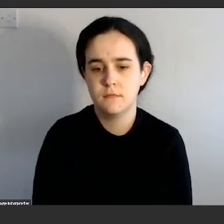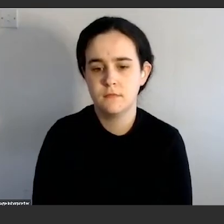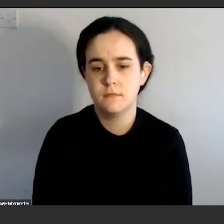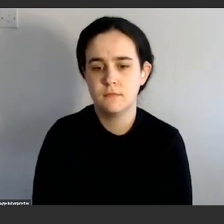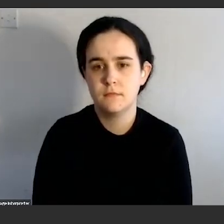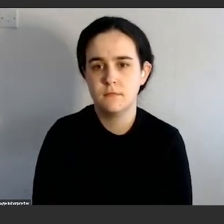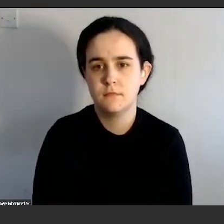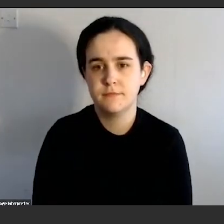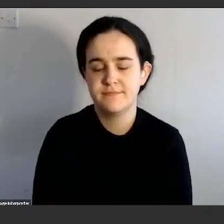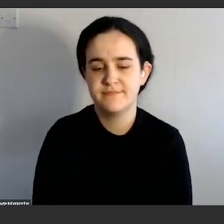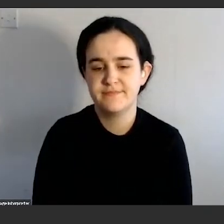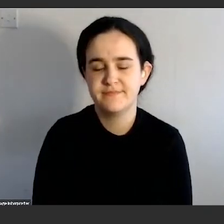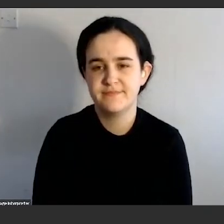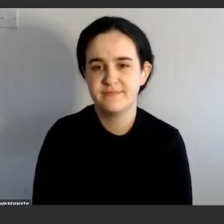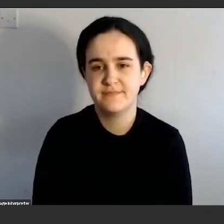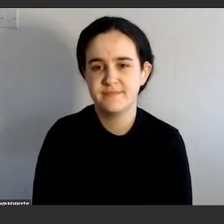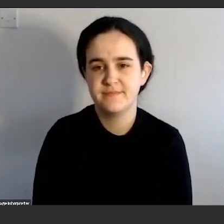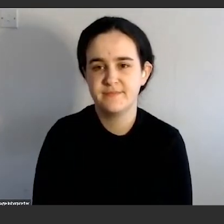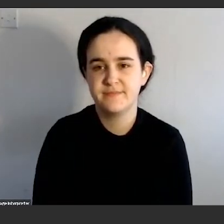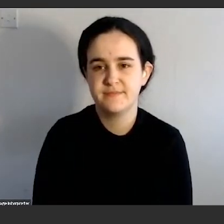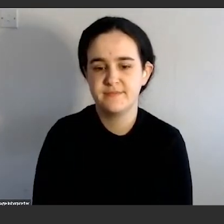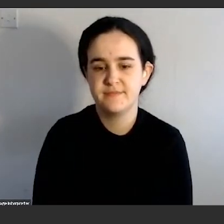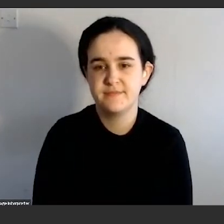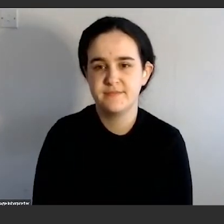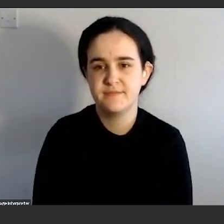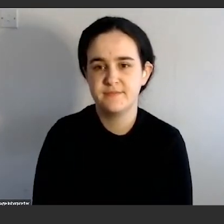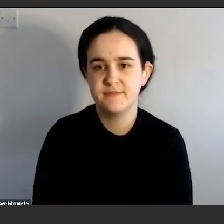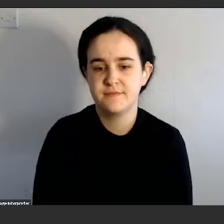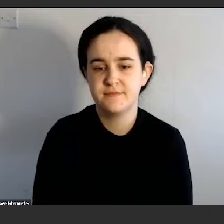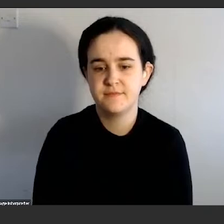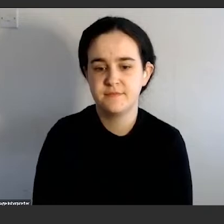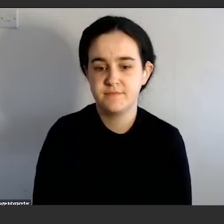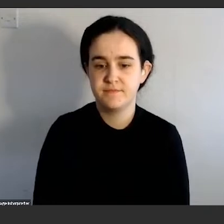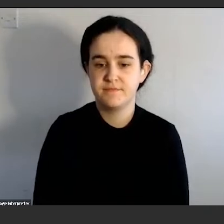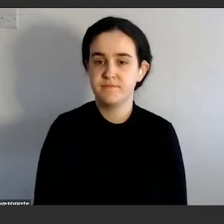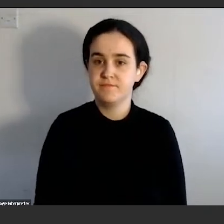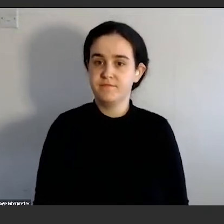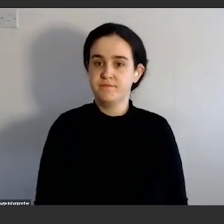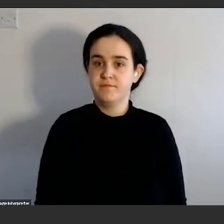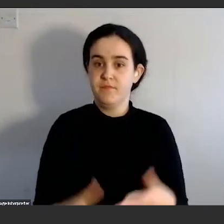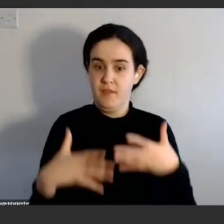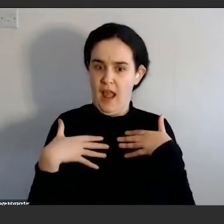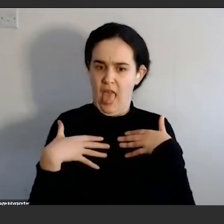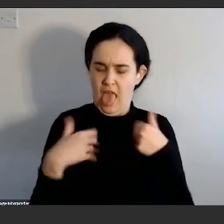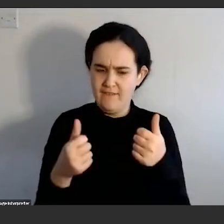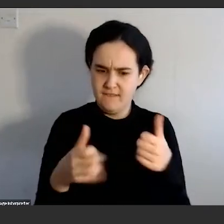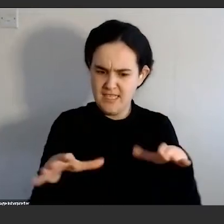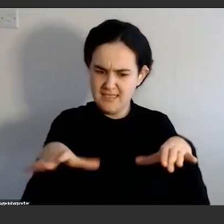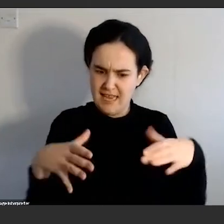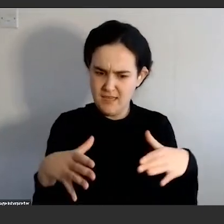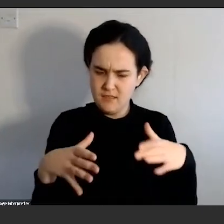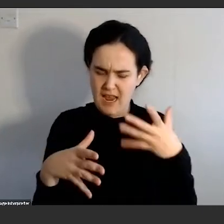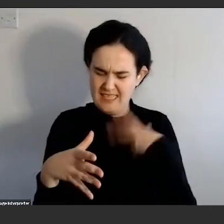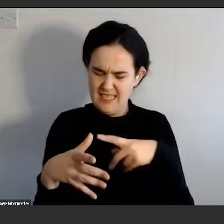If we need our health sectors to change so that they really do feature disability inclusion, then it's critical that the voices of people